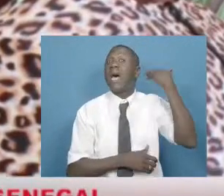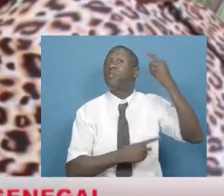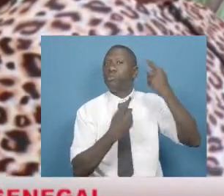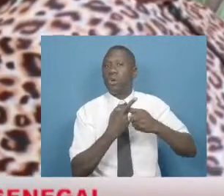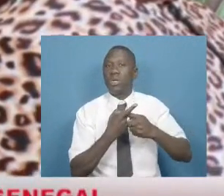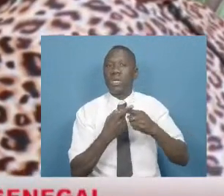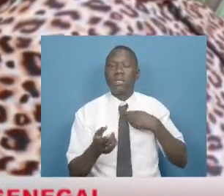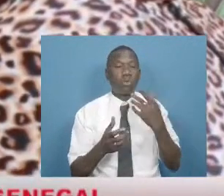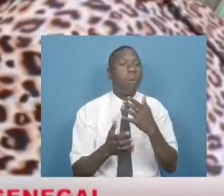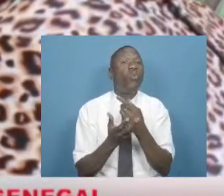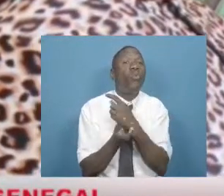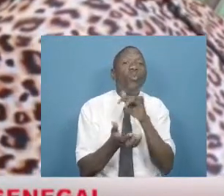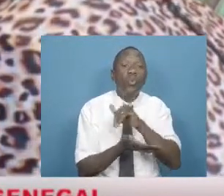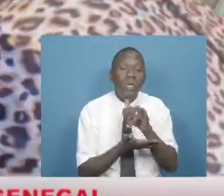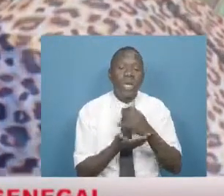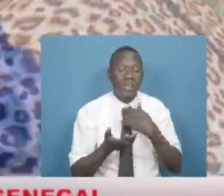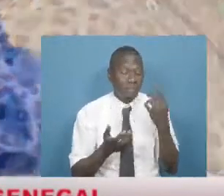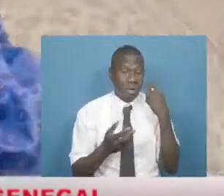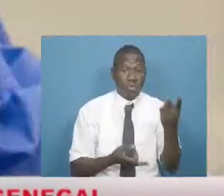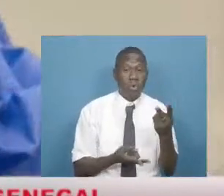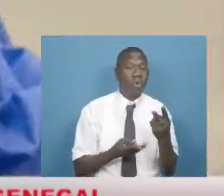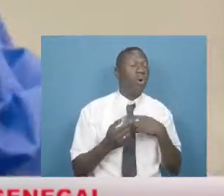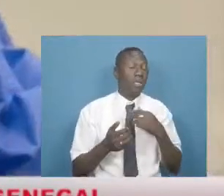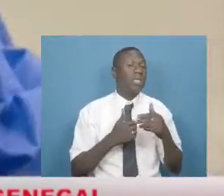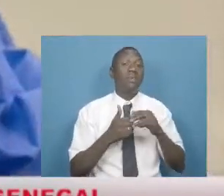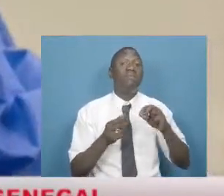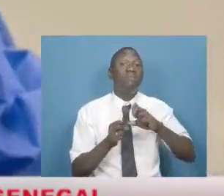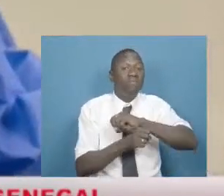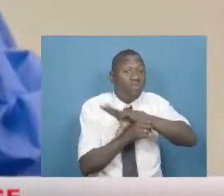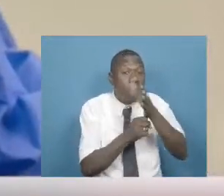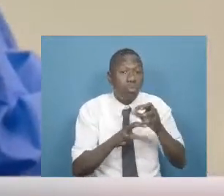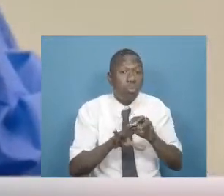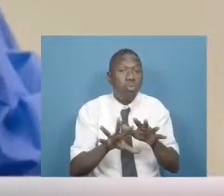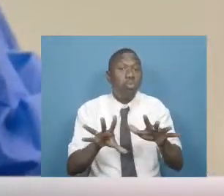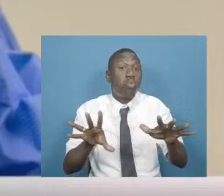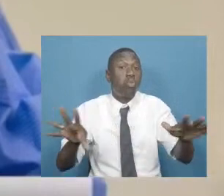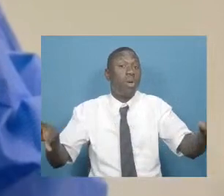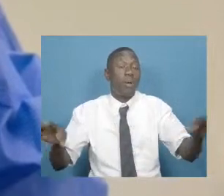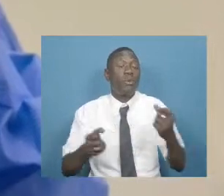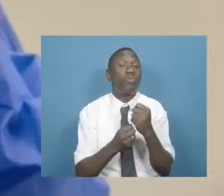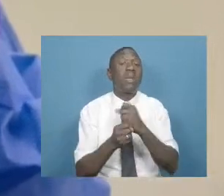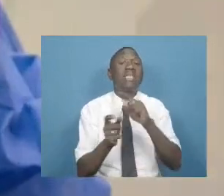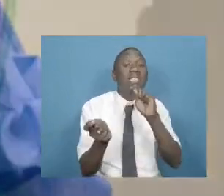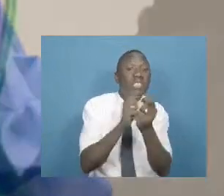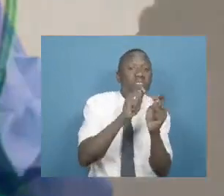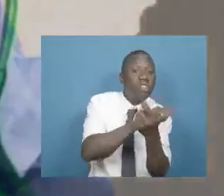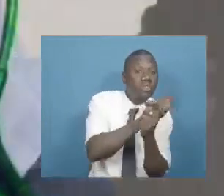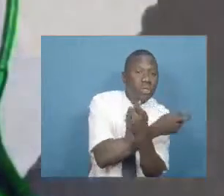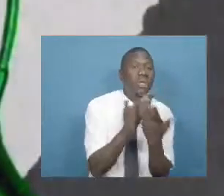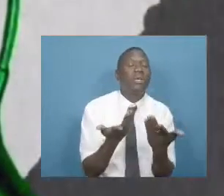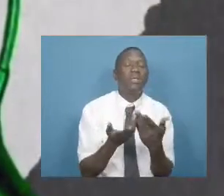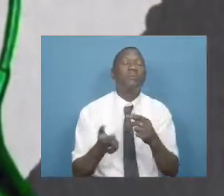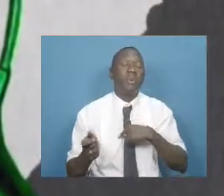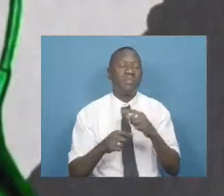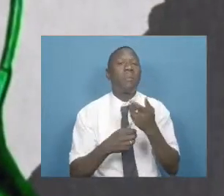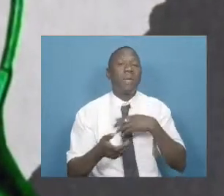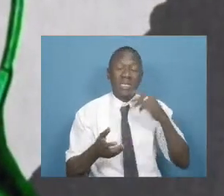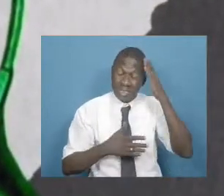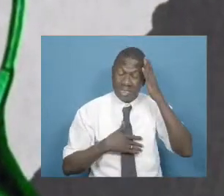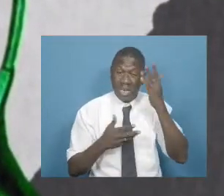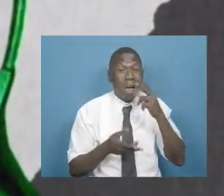which have been realized, that the variant could spread around the world due to its many mutations. Despite uncertainties about